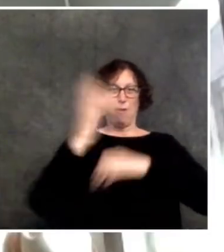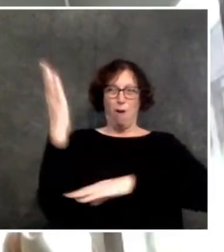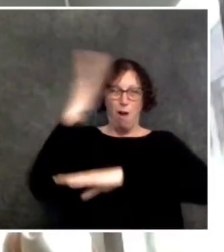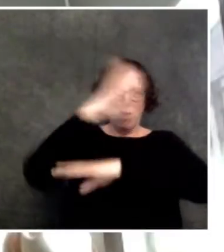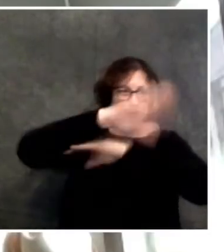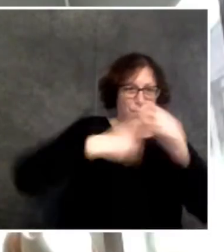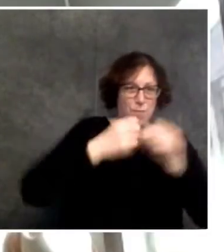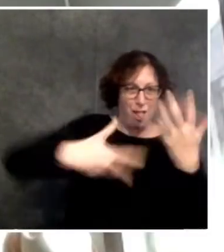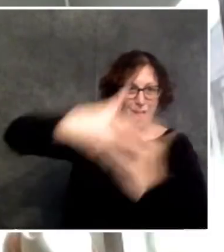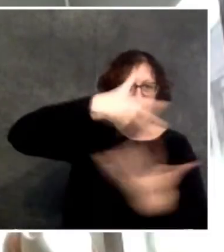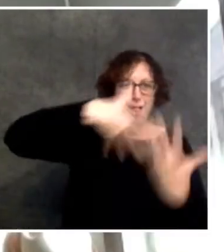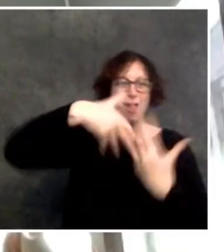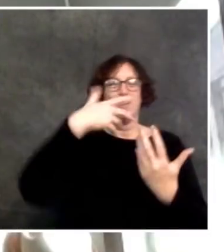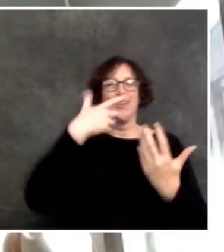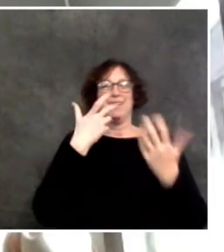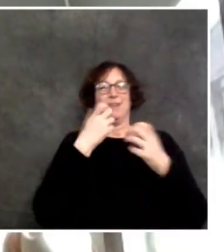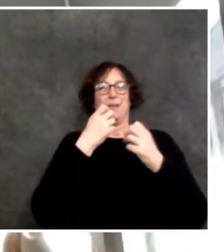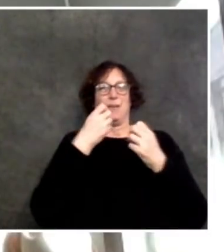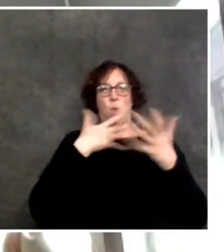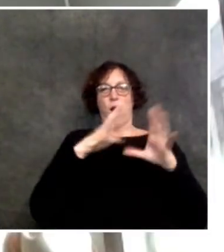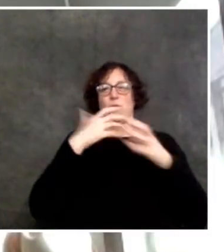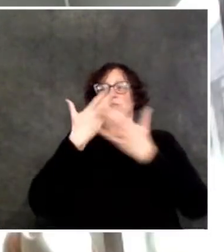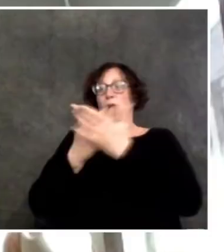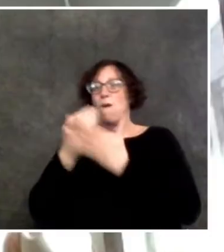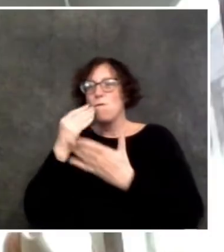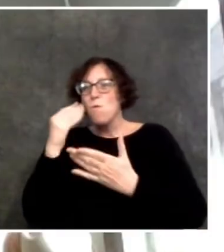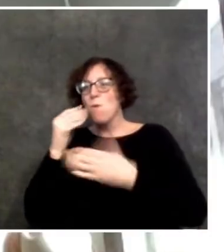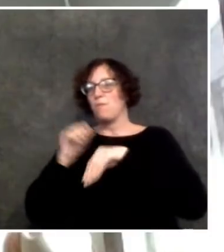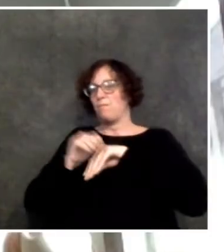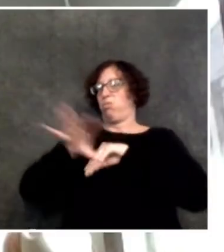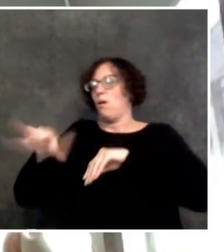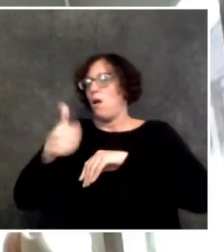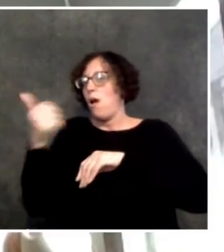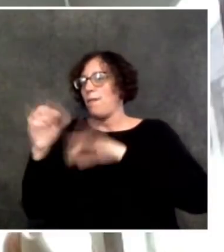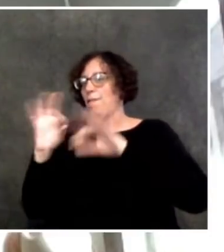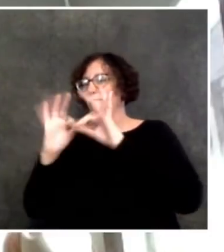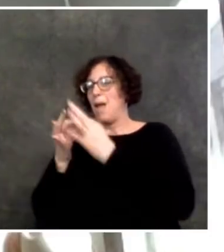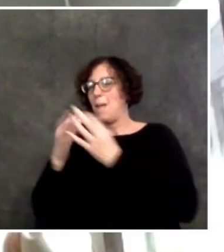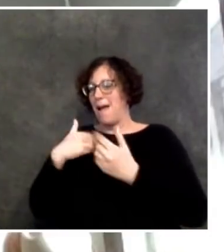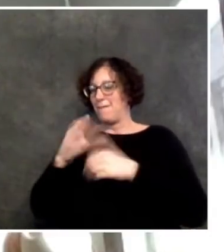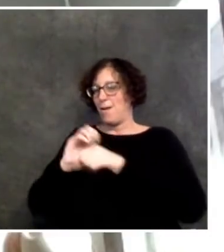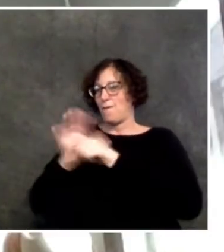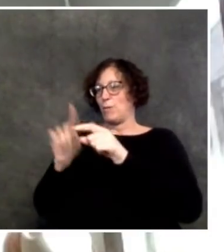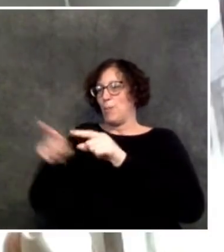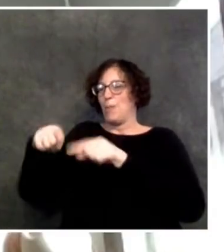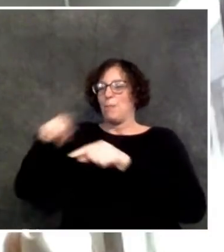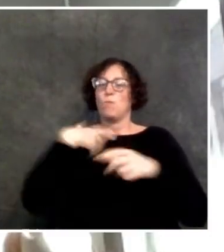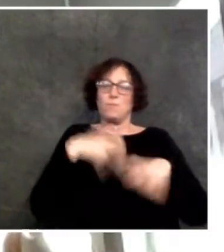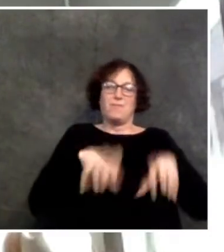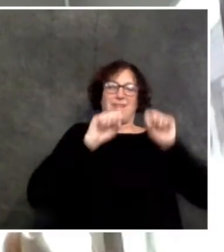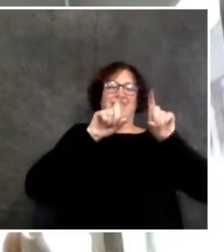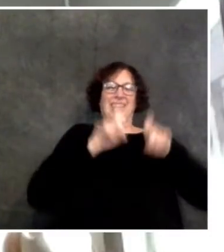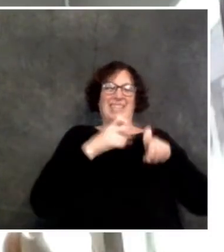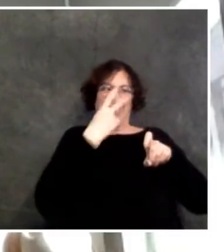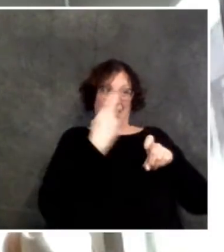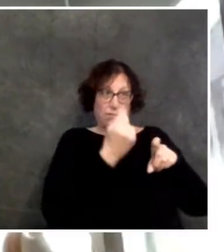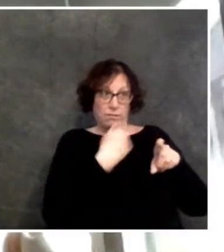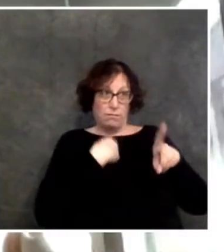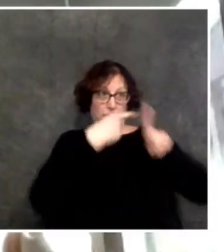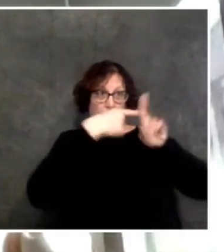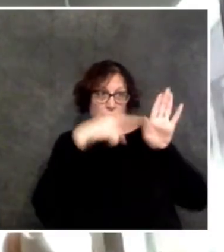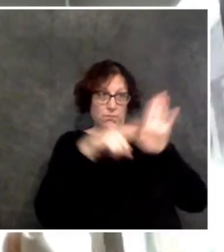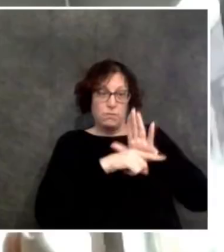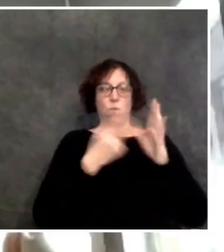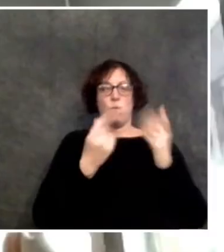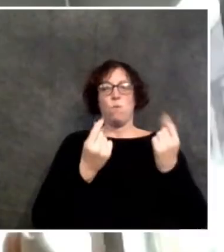right to know. We appreciate all the work you've done to give us enough access so that we can now do this. Thank you. And Dr.